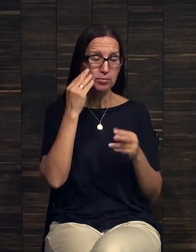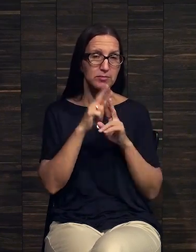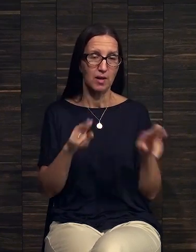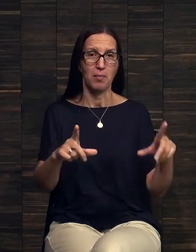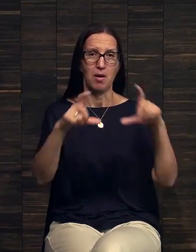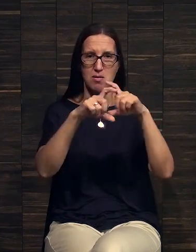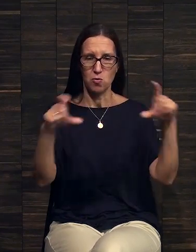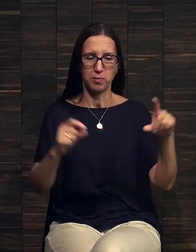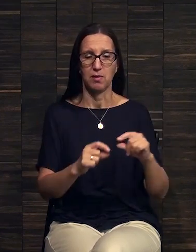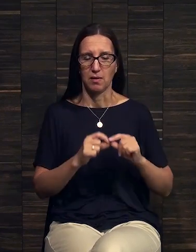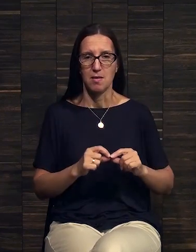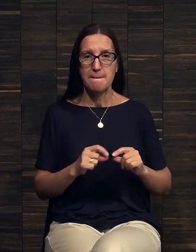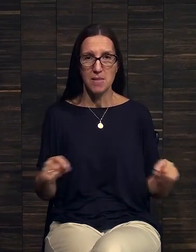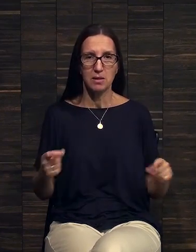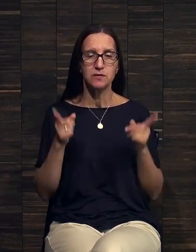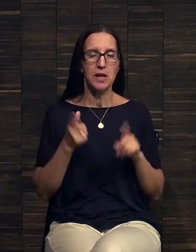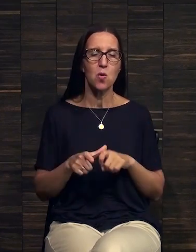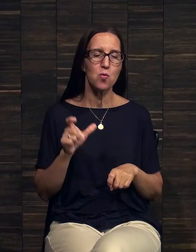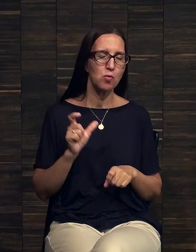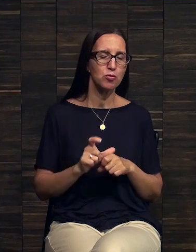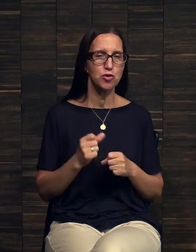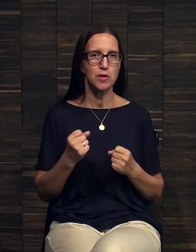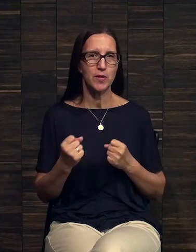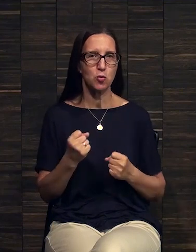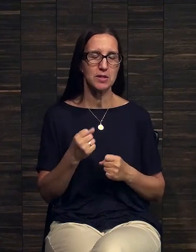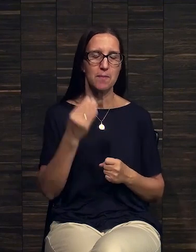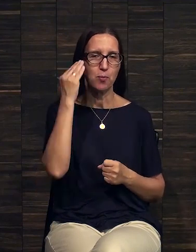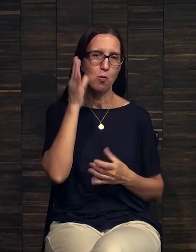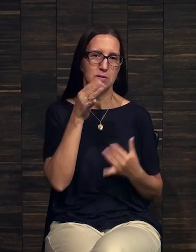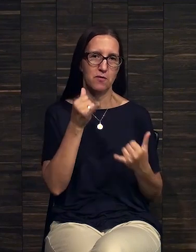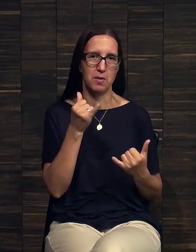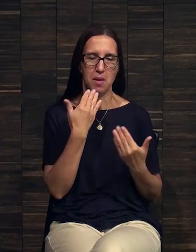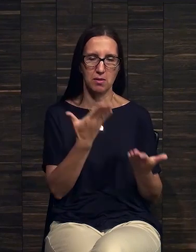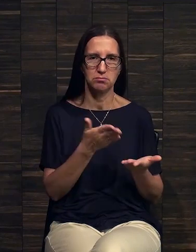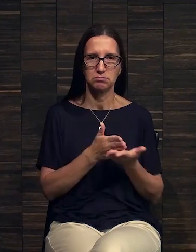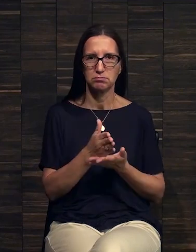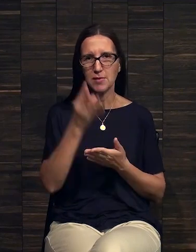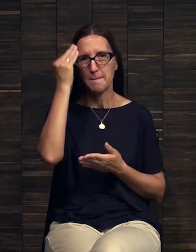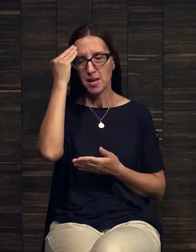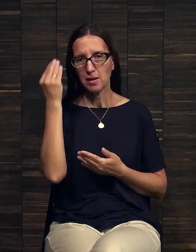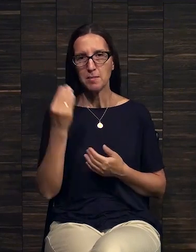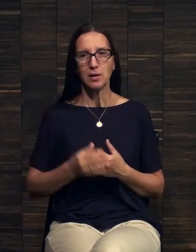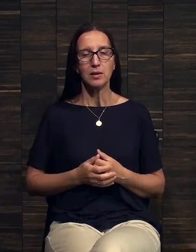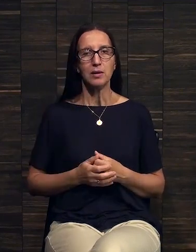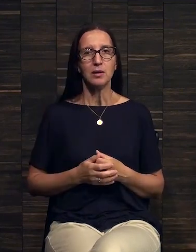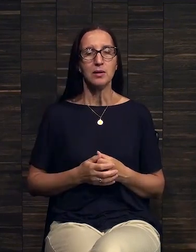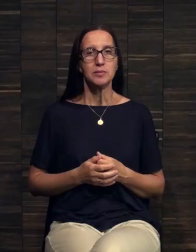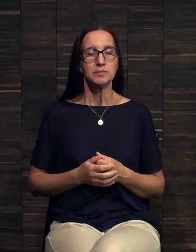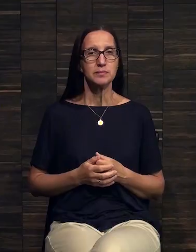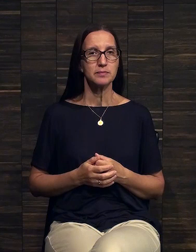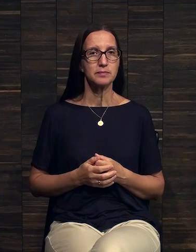sell your soul to the devil. And this is very tough, even by current standards.